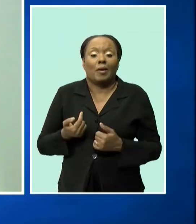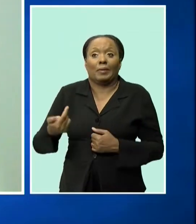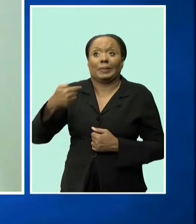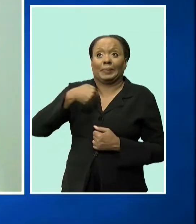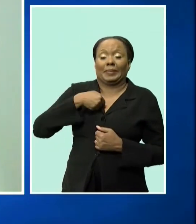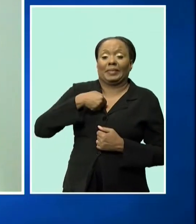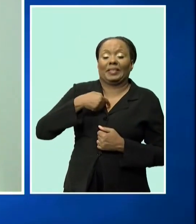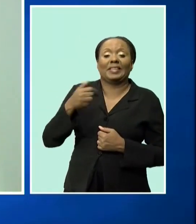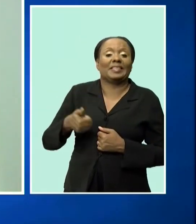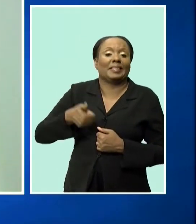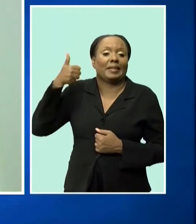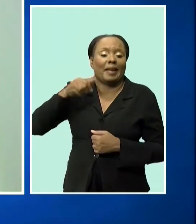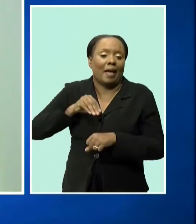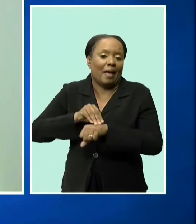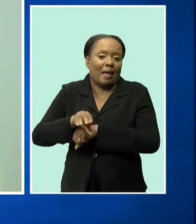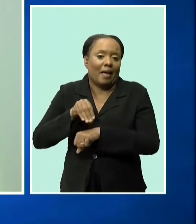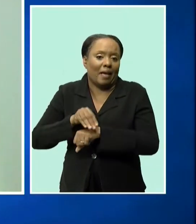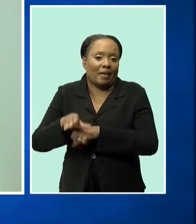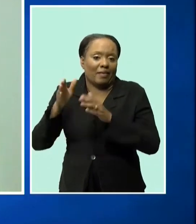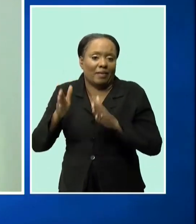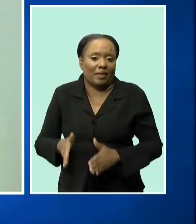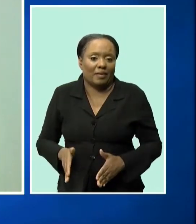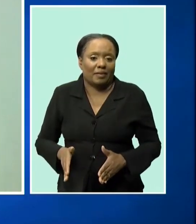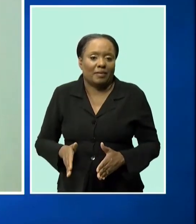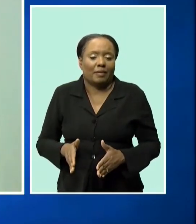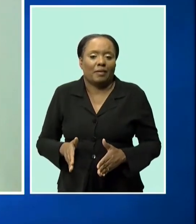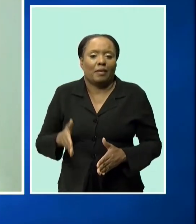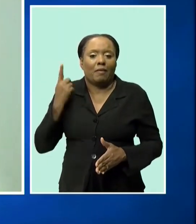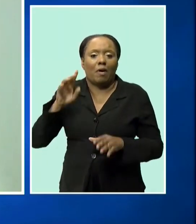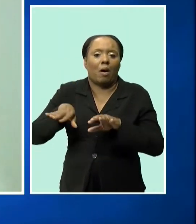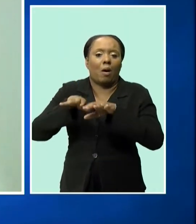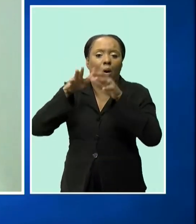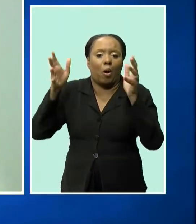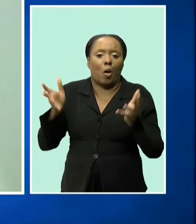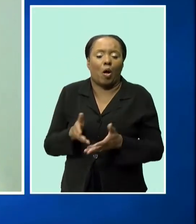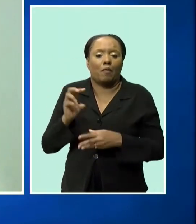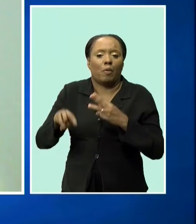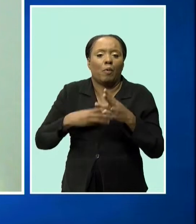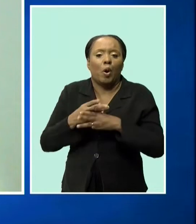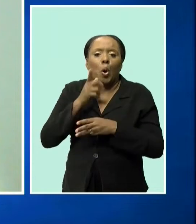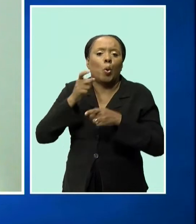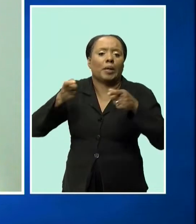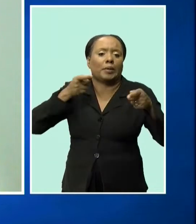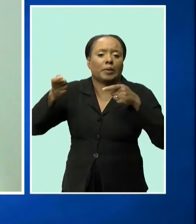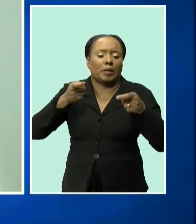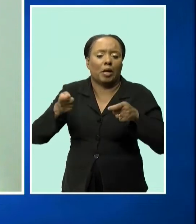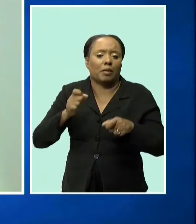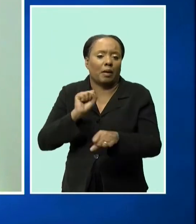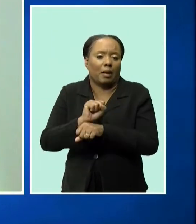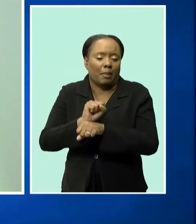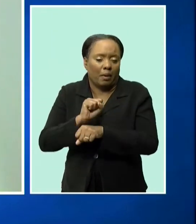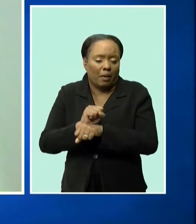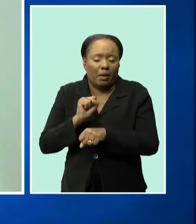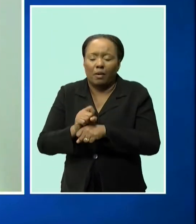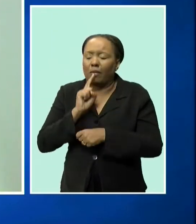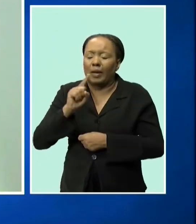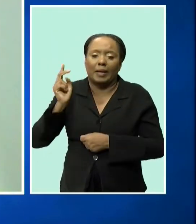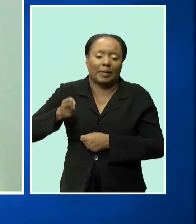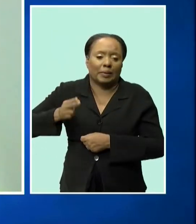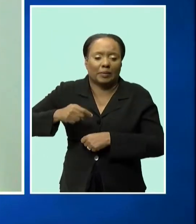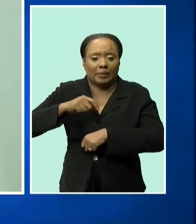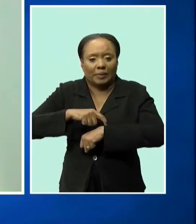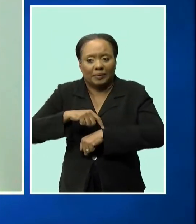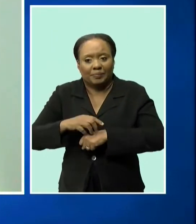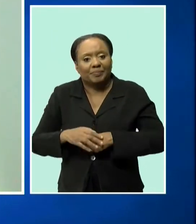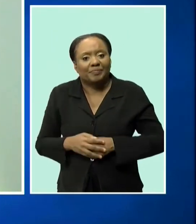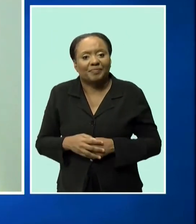to the person in the UN system globally who is driving the labour movement, is a very historic one. And